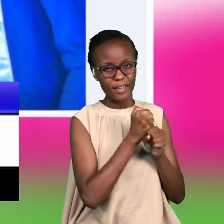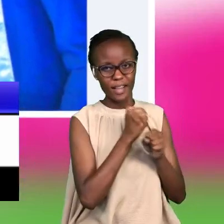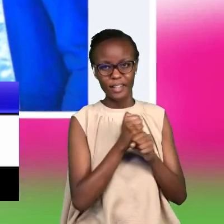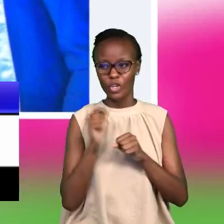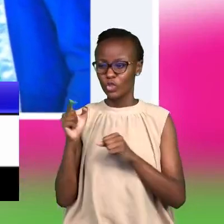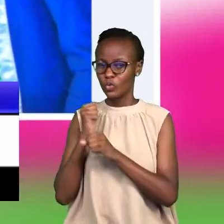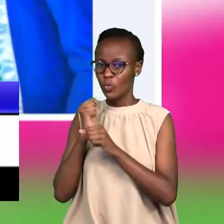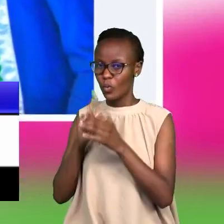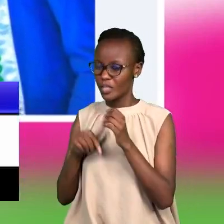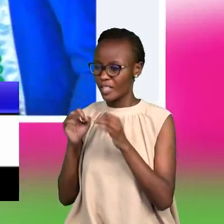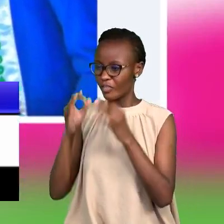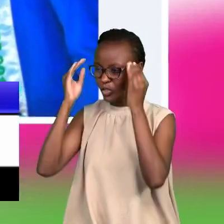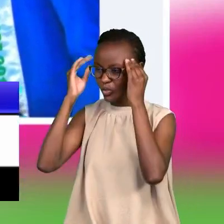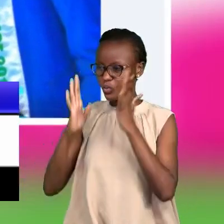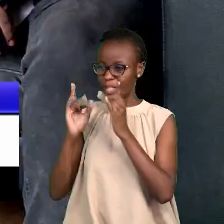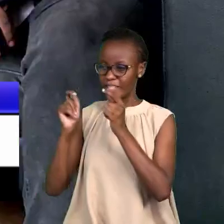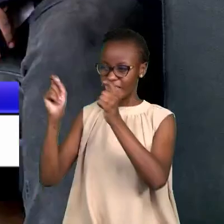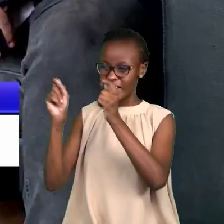disgruntled and striking students?